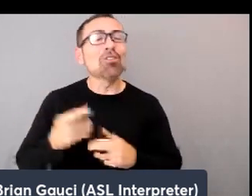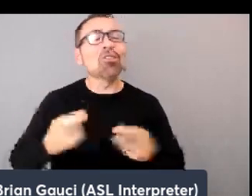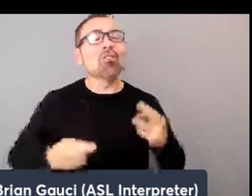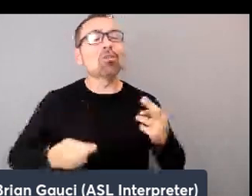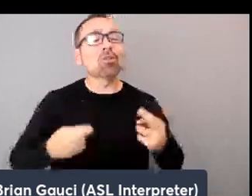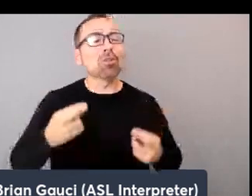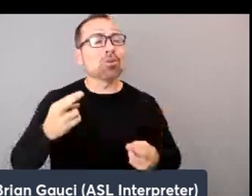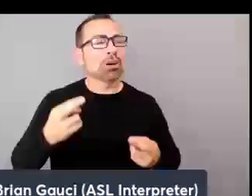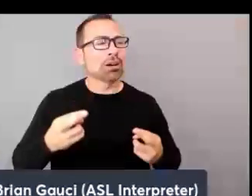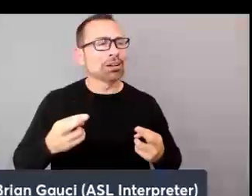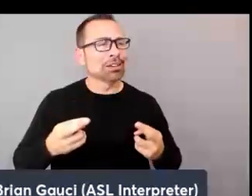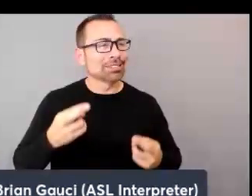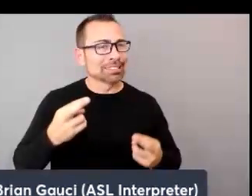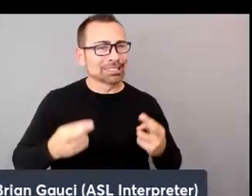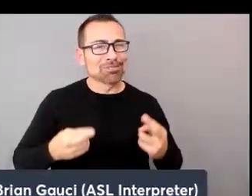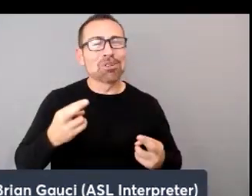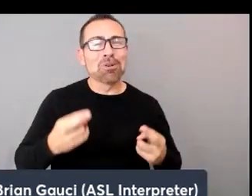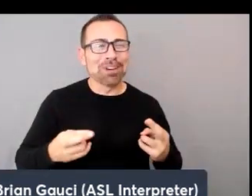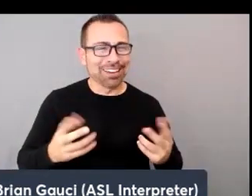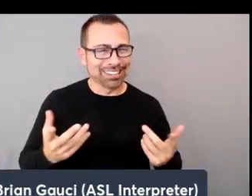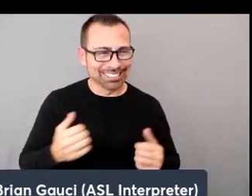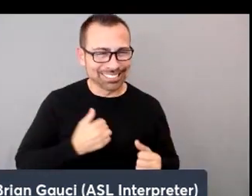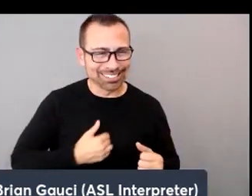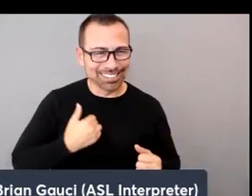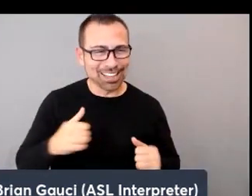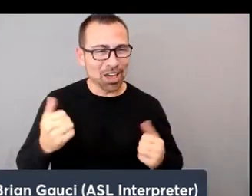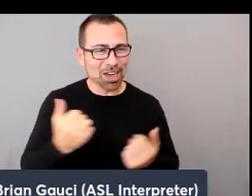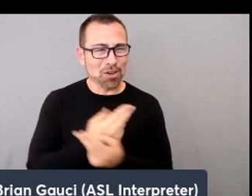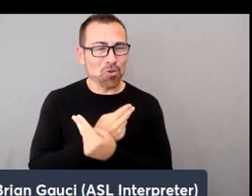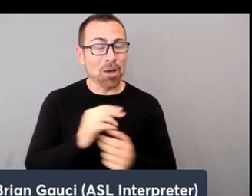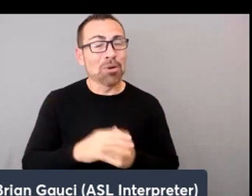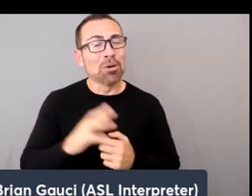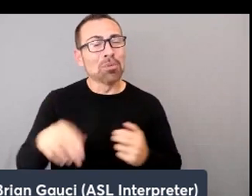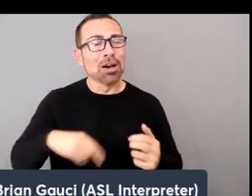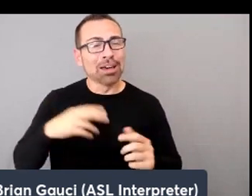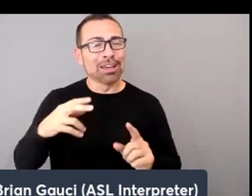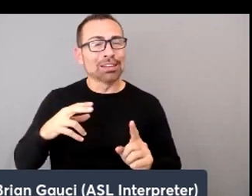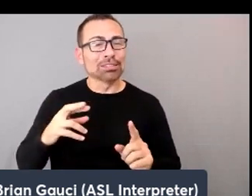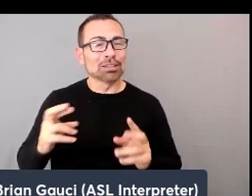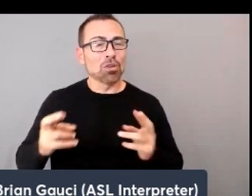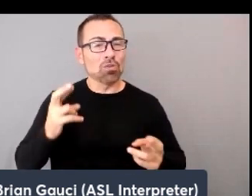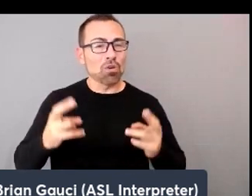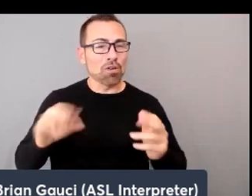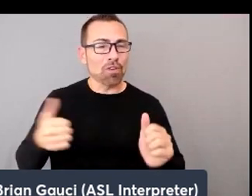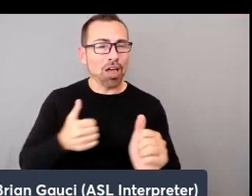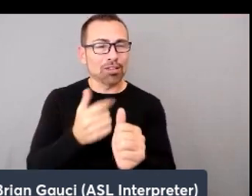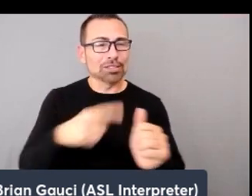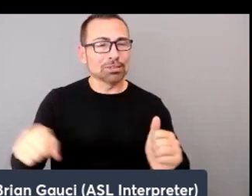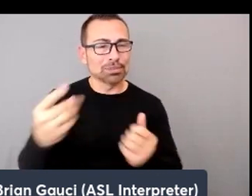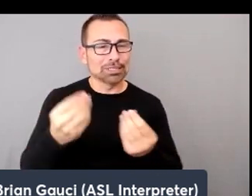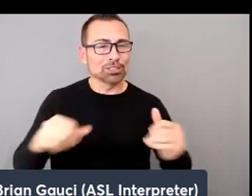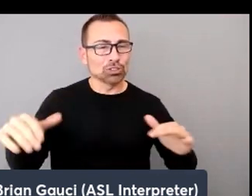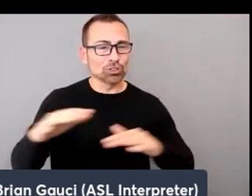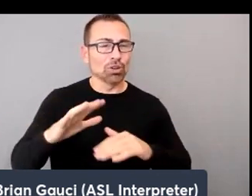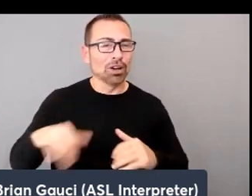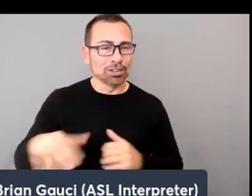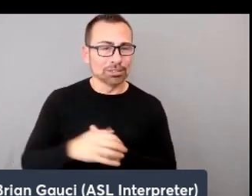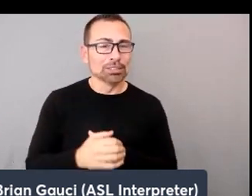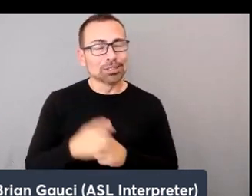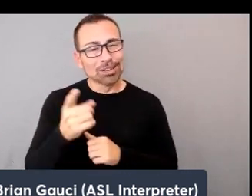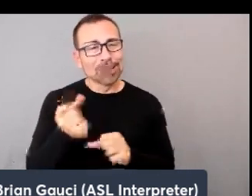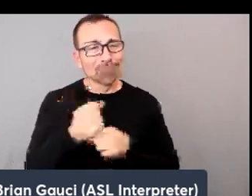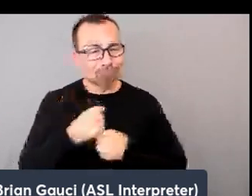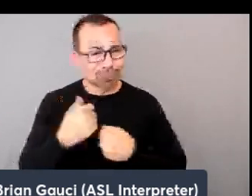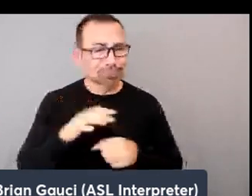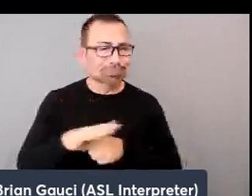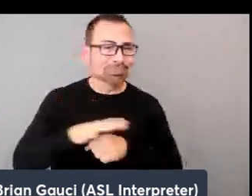he trained it was with Replicator. He generated data infinitely, like enough data with Replicator for that. That's